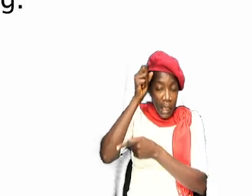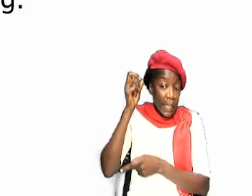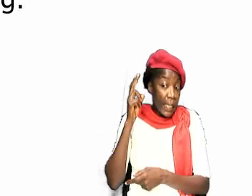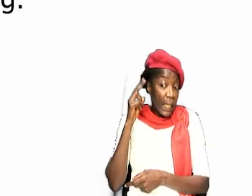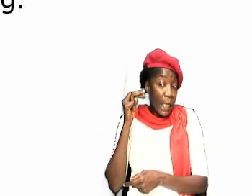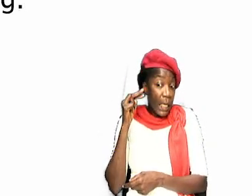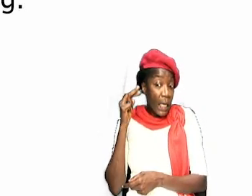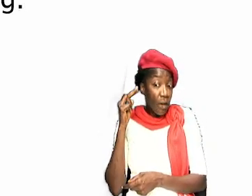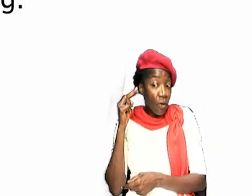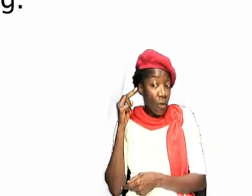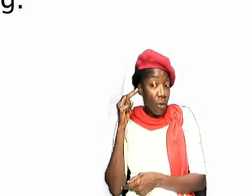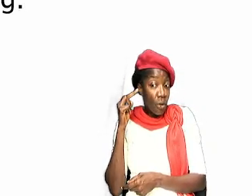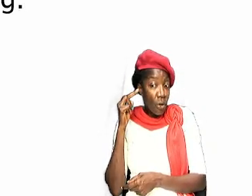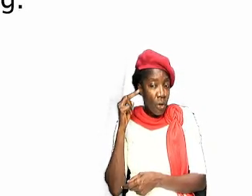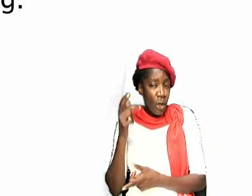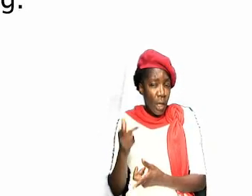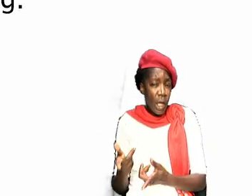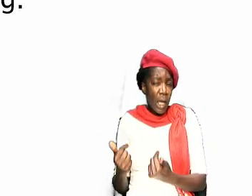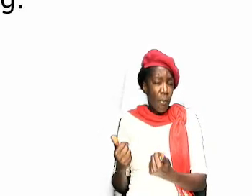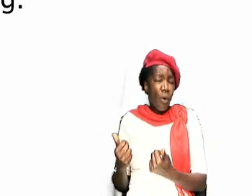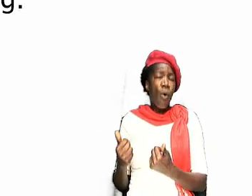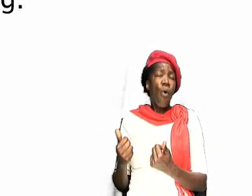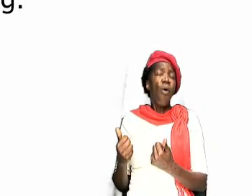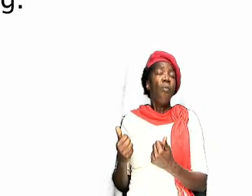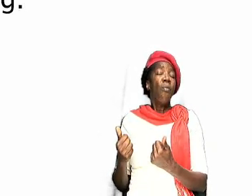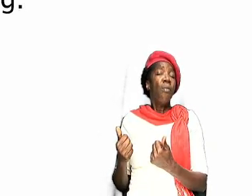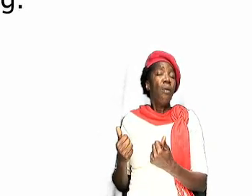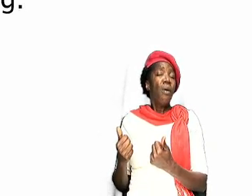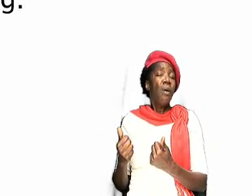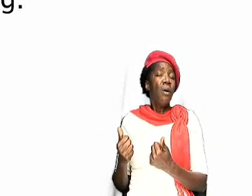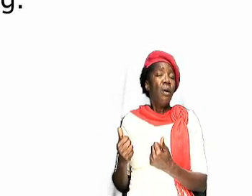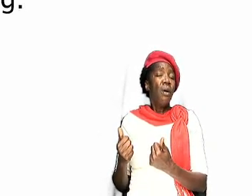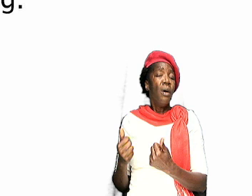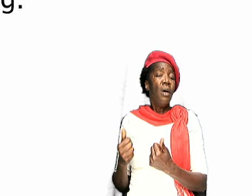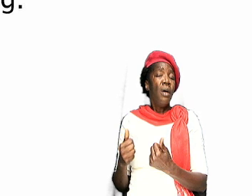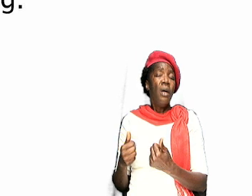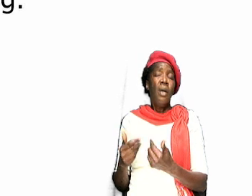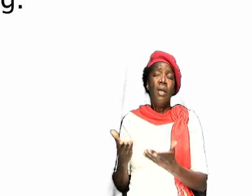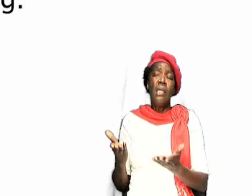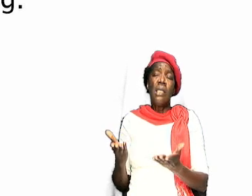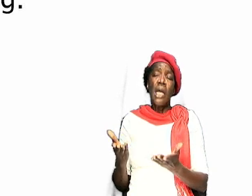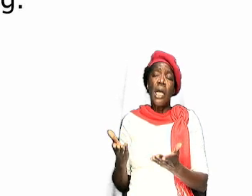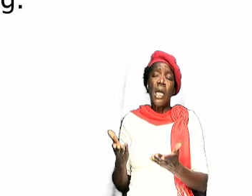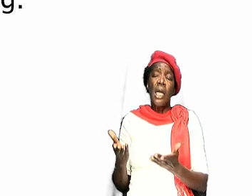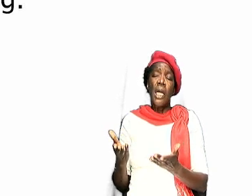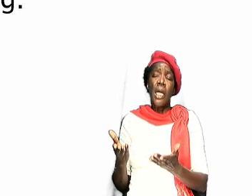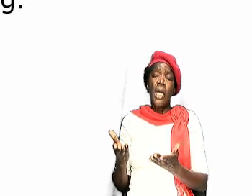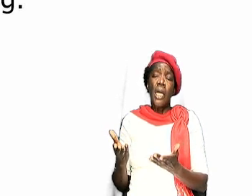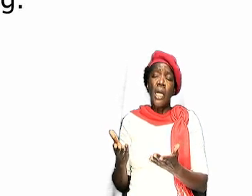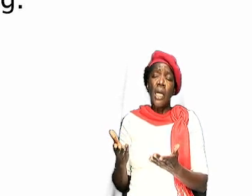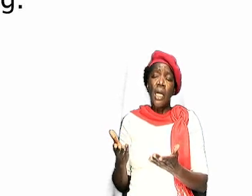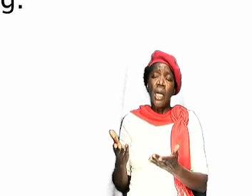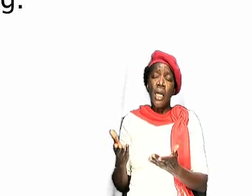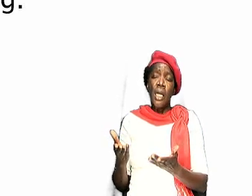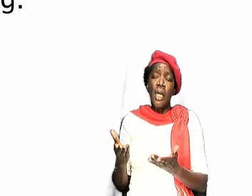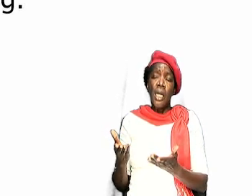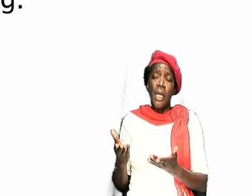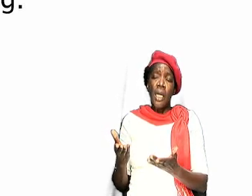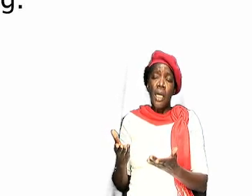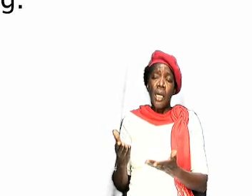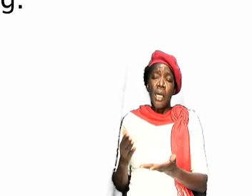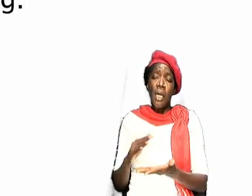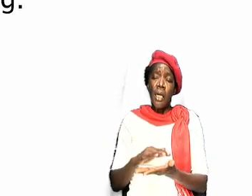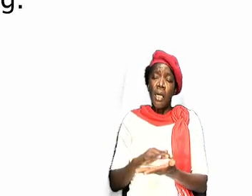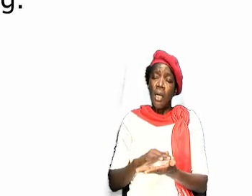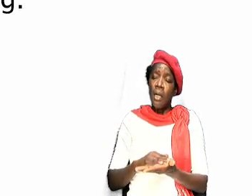that he came to the point and said, forgive me because I have done wrong. It was